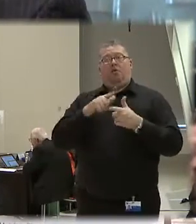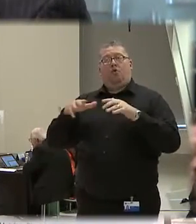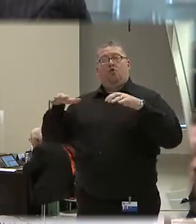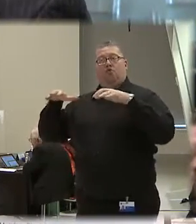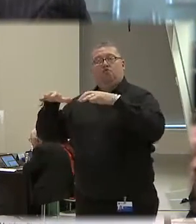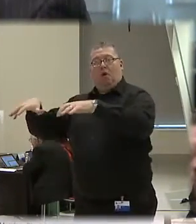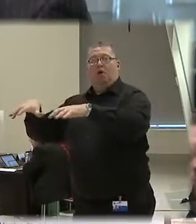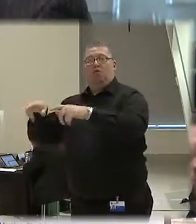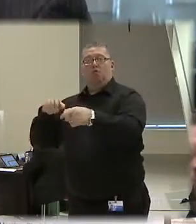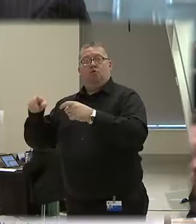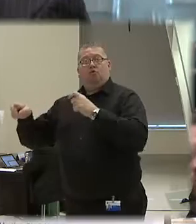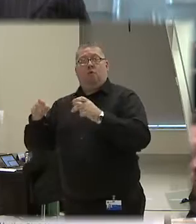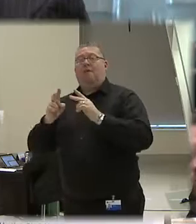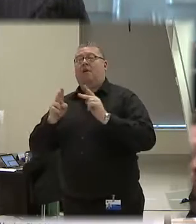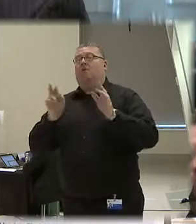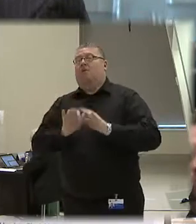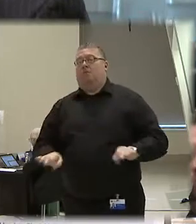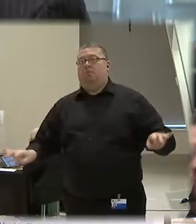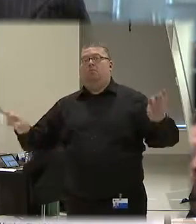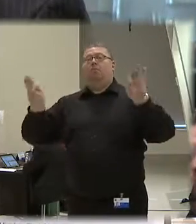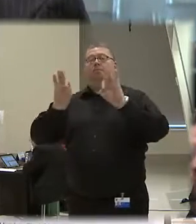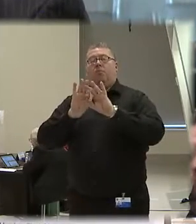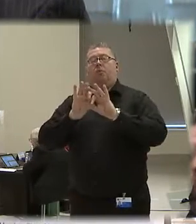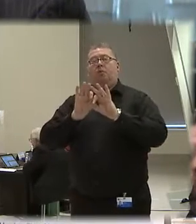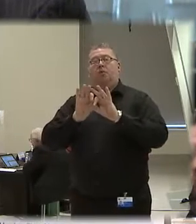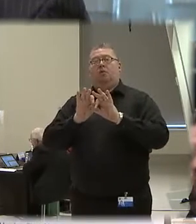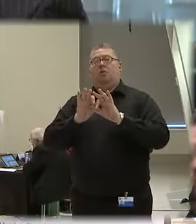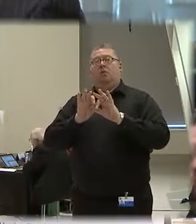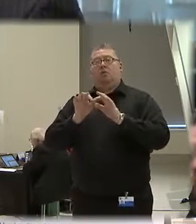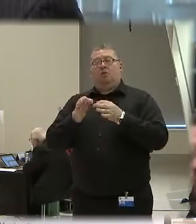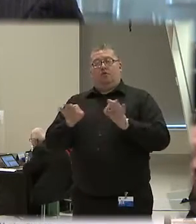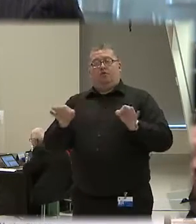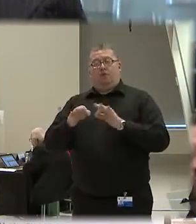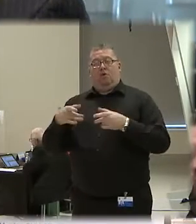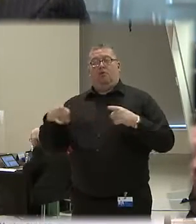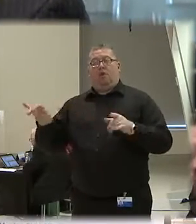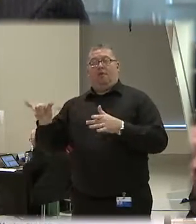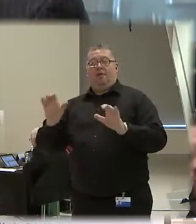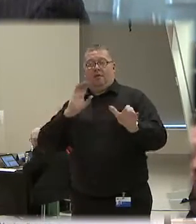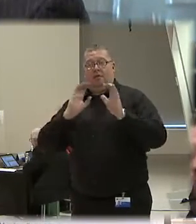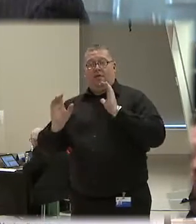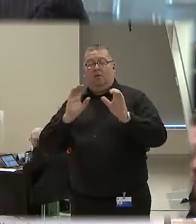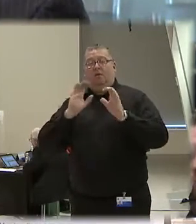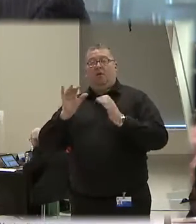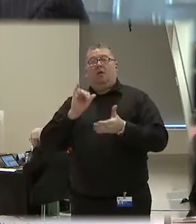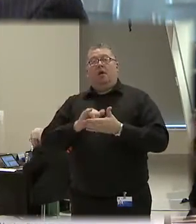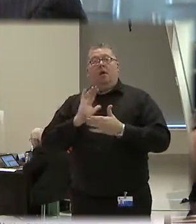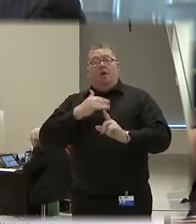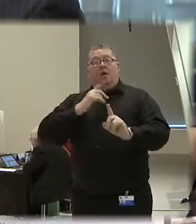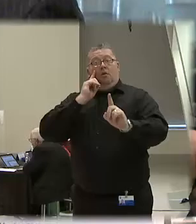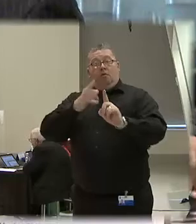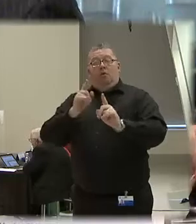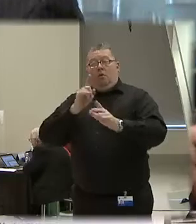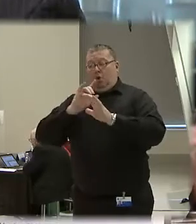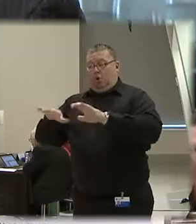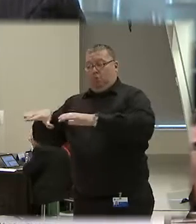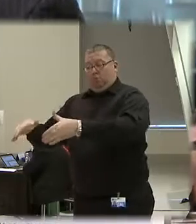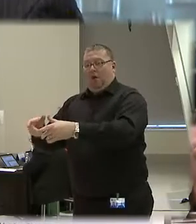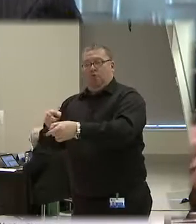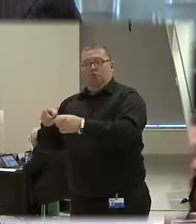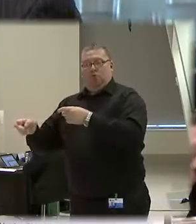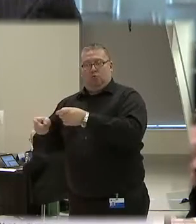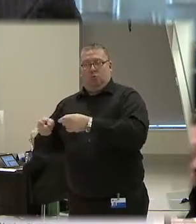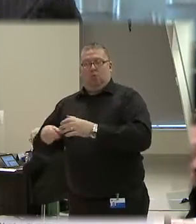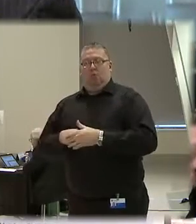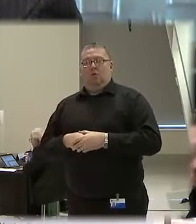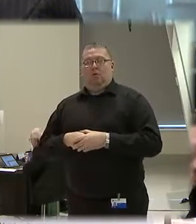control is a very significant phrase during this conversation, because that's our goal. It's crowd control, and that